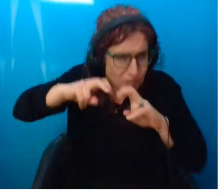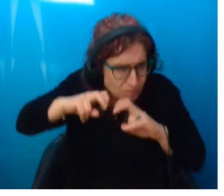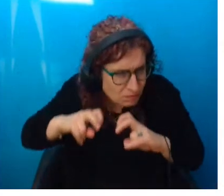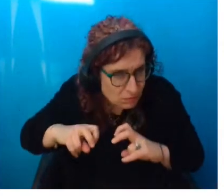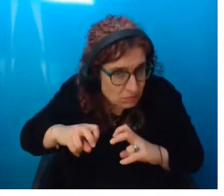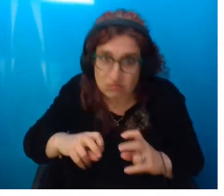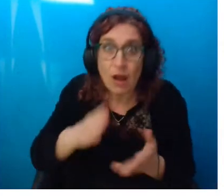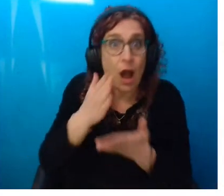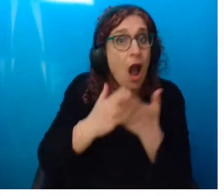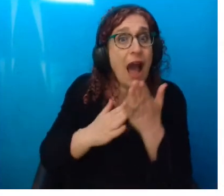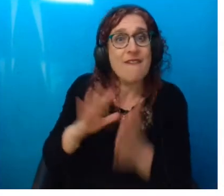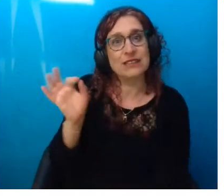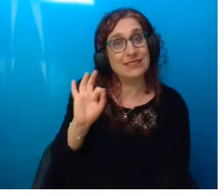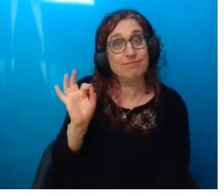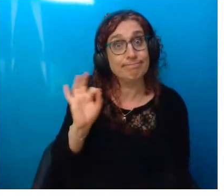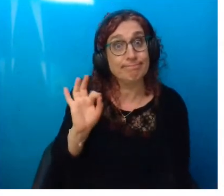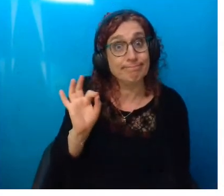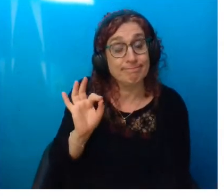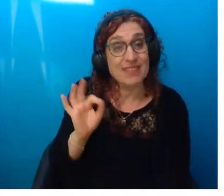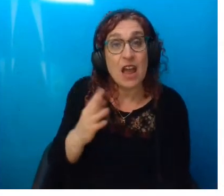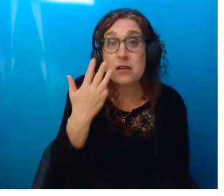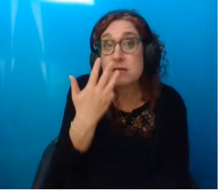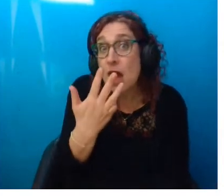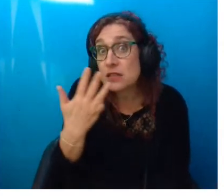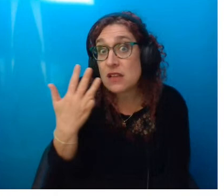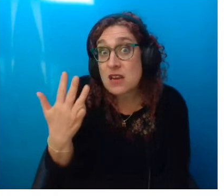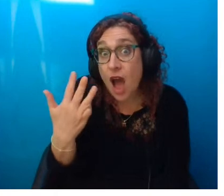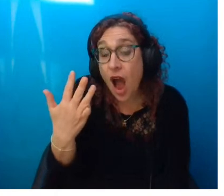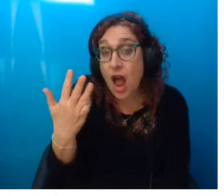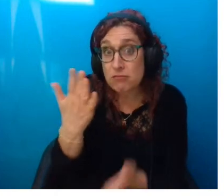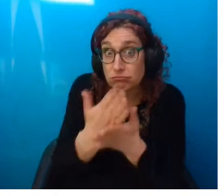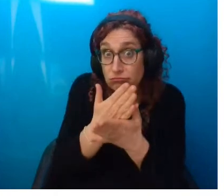but of those, 99 had